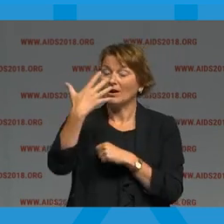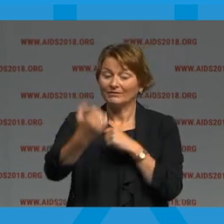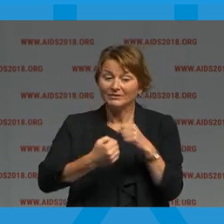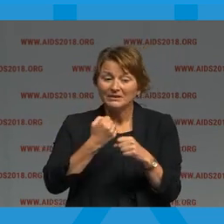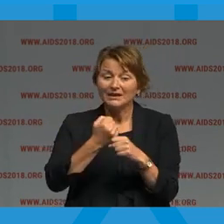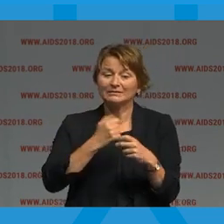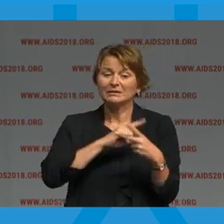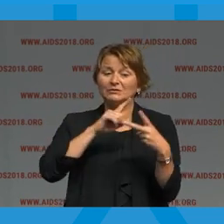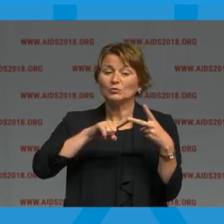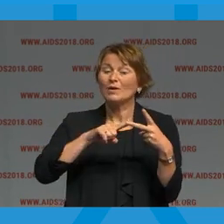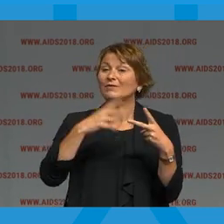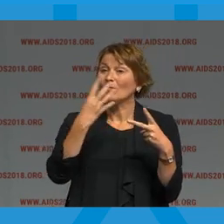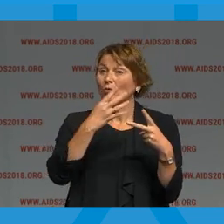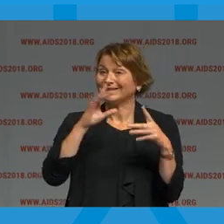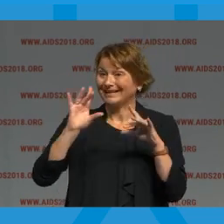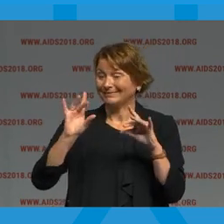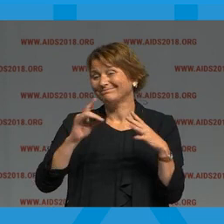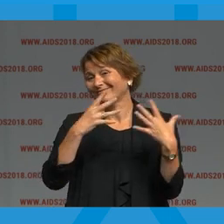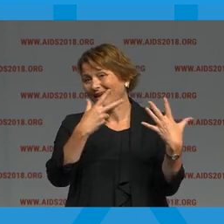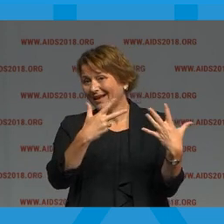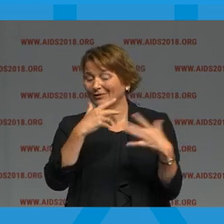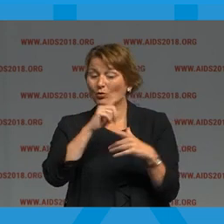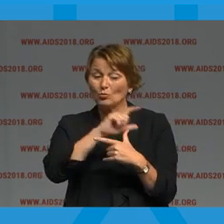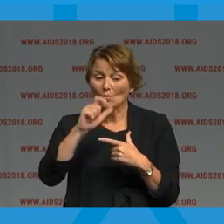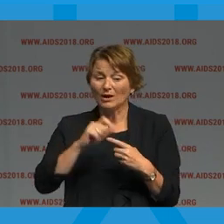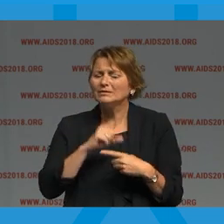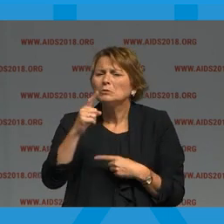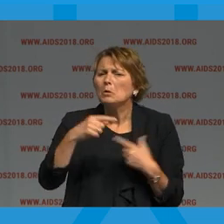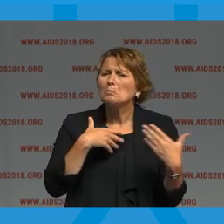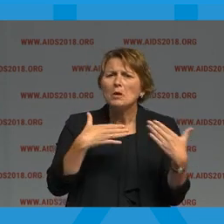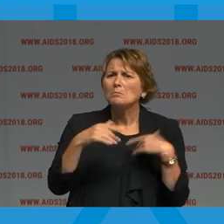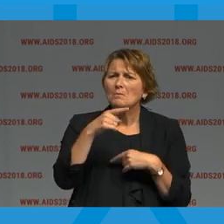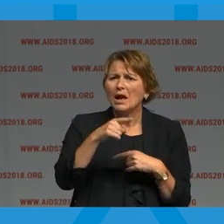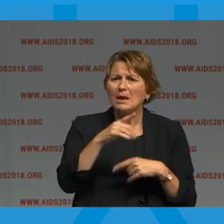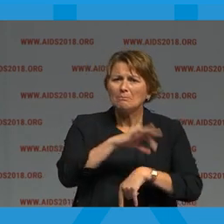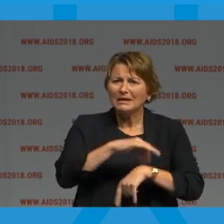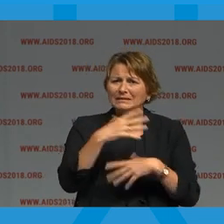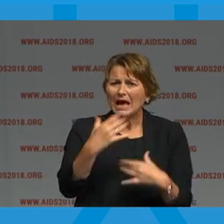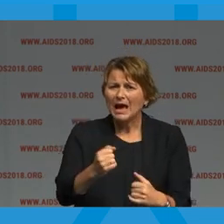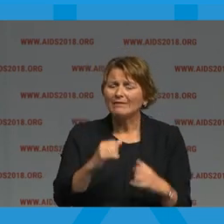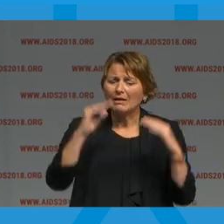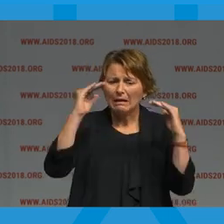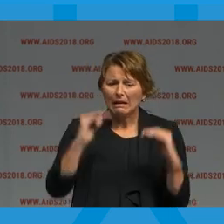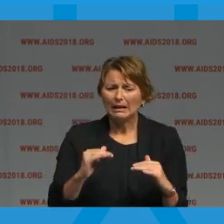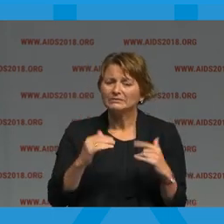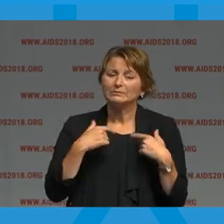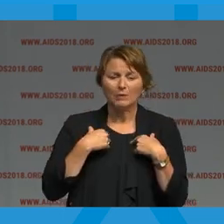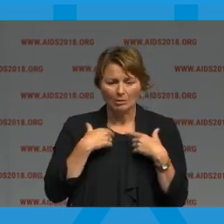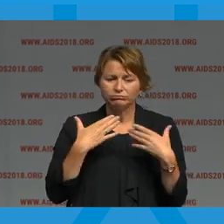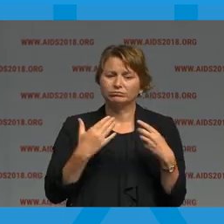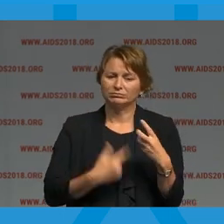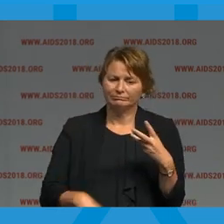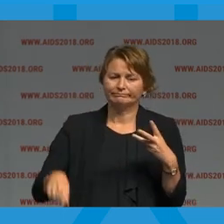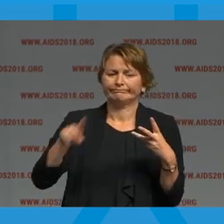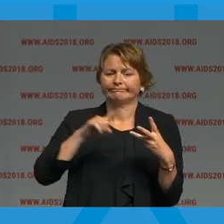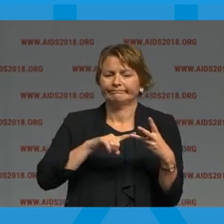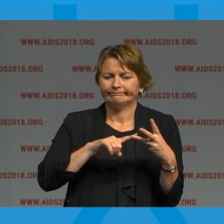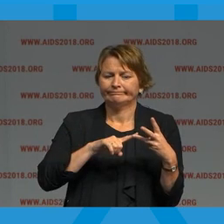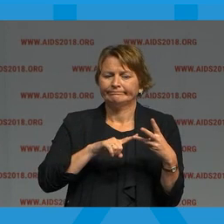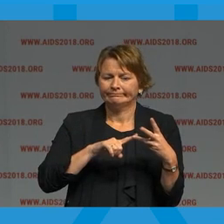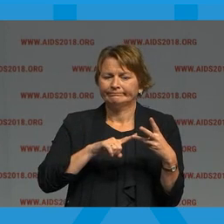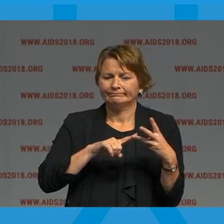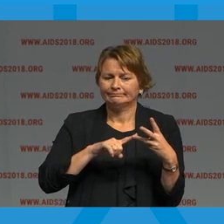even rilpivirine in patients with less than 100,000 copies did so, and on top of that, efavirenz charges a